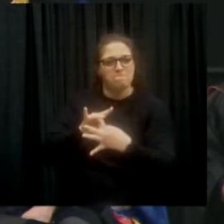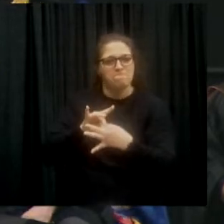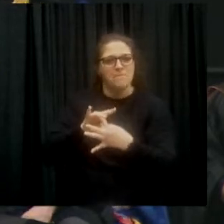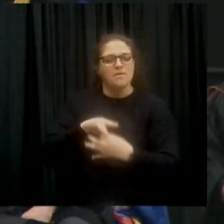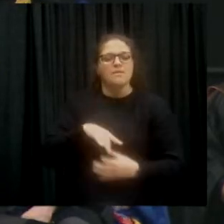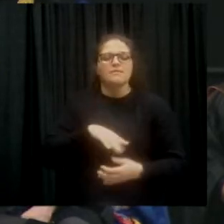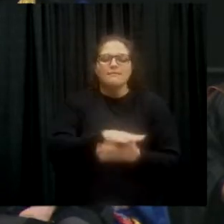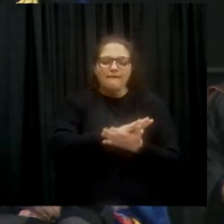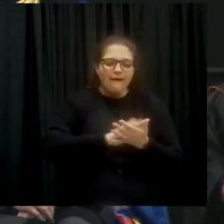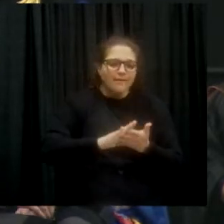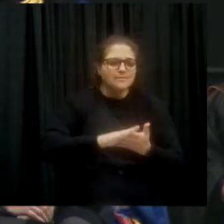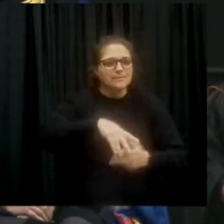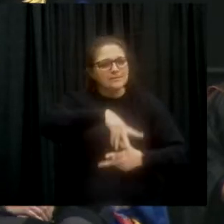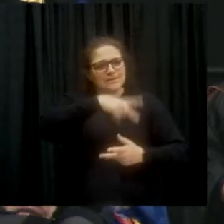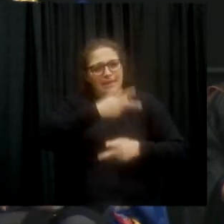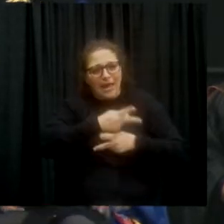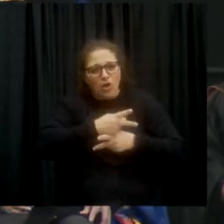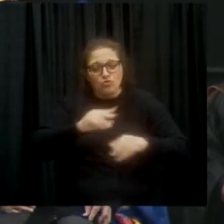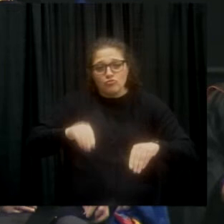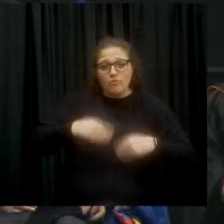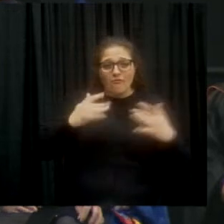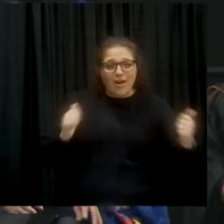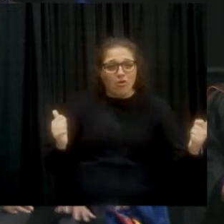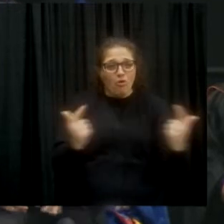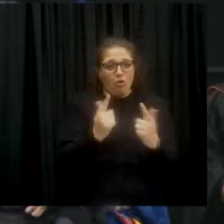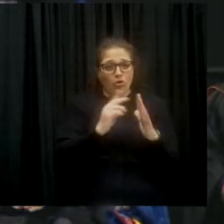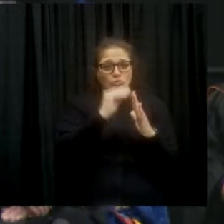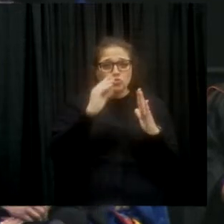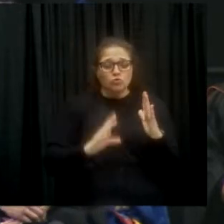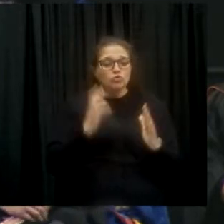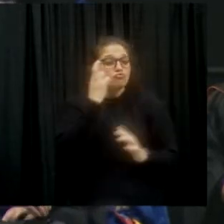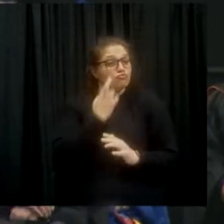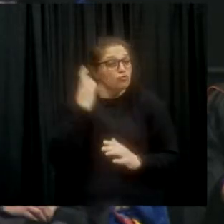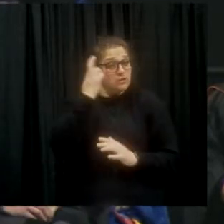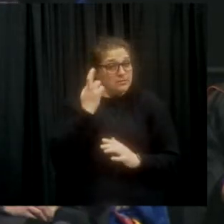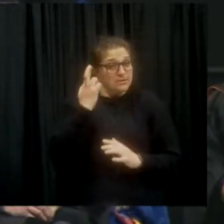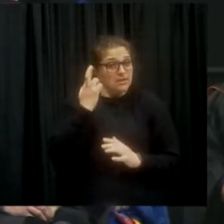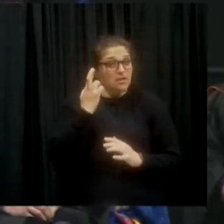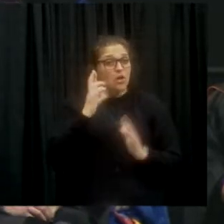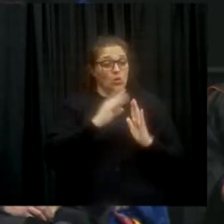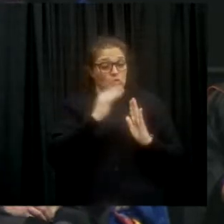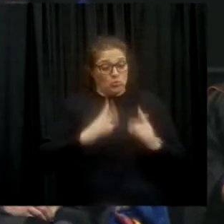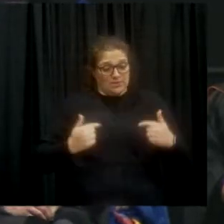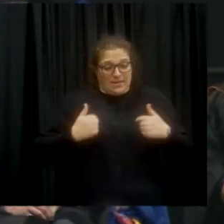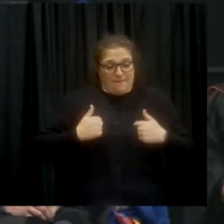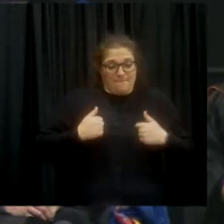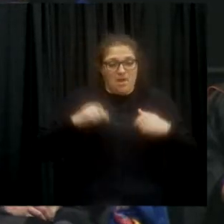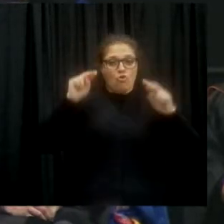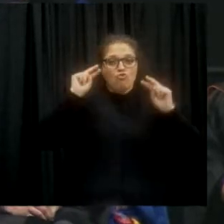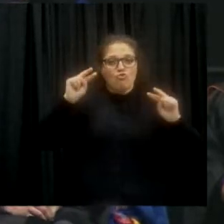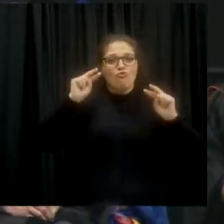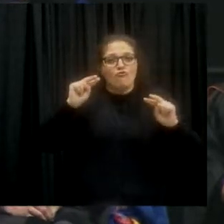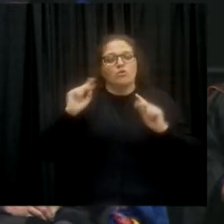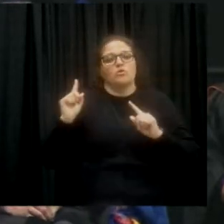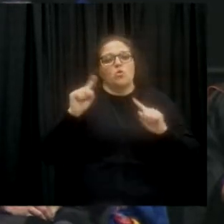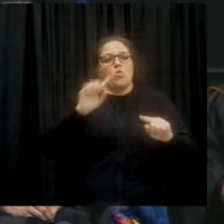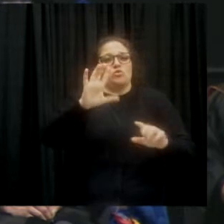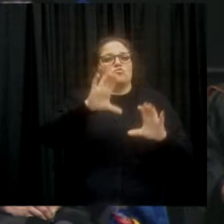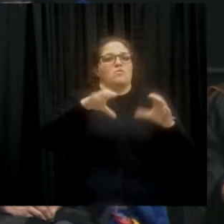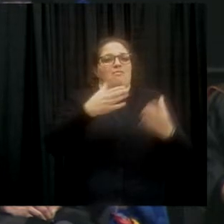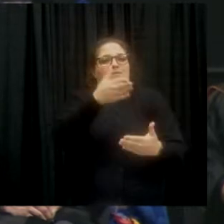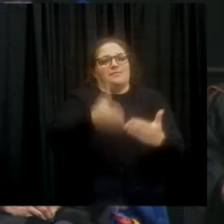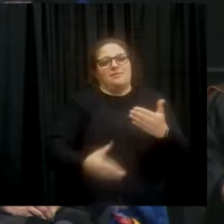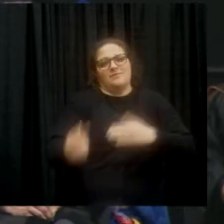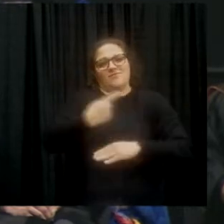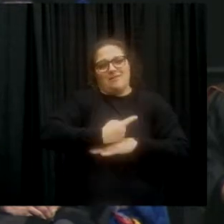The kindness, care, and attention you provide to all your students are the reason why students like me look forward to your class at the end of the